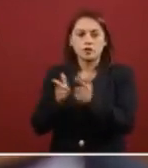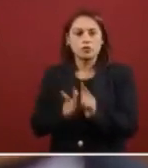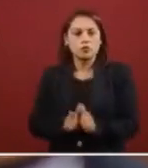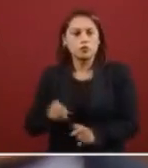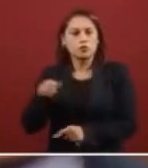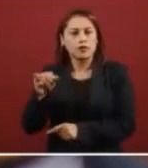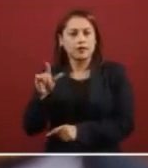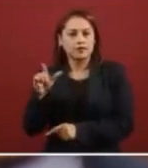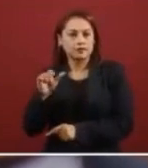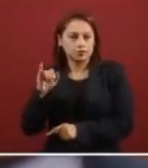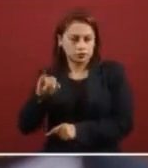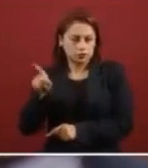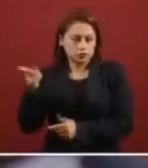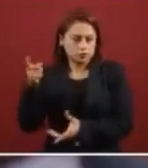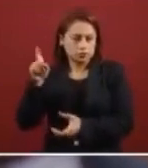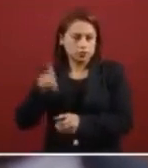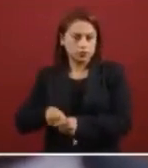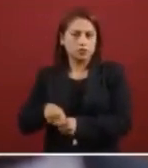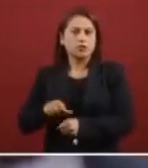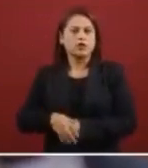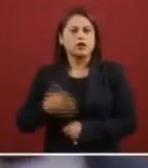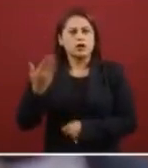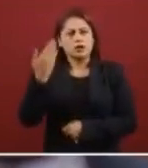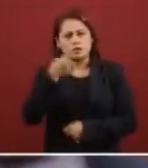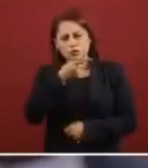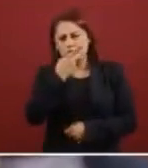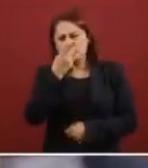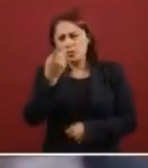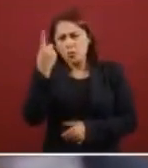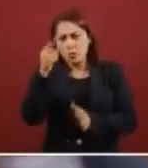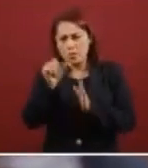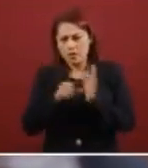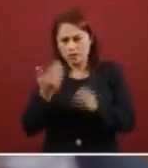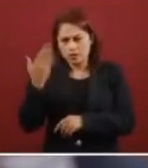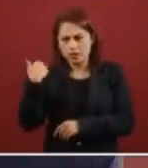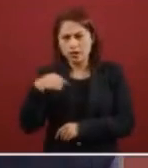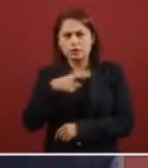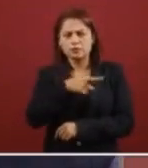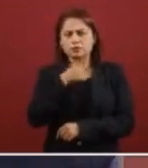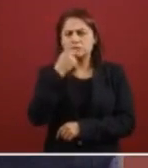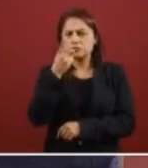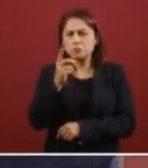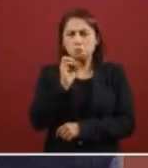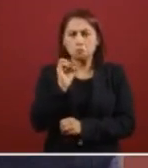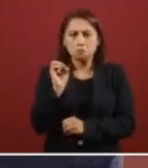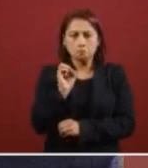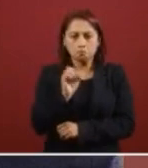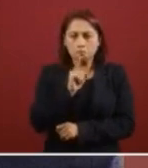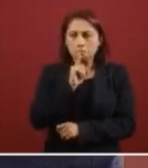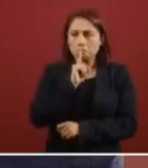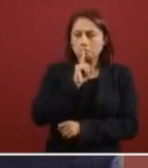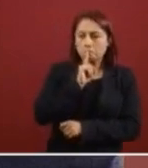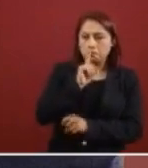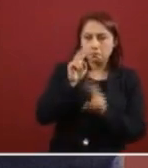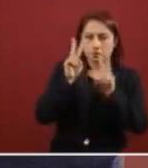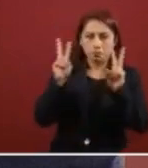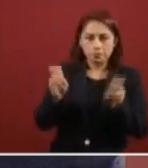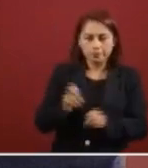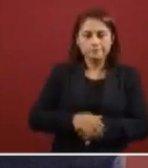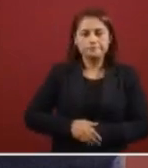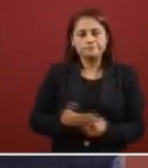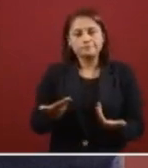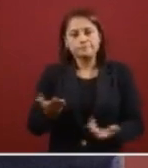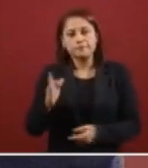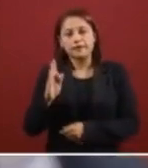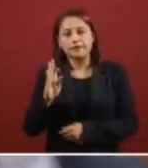for NXIVM situation. You declined to